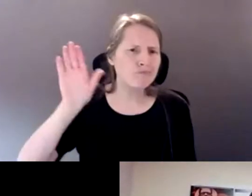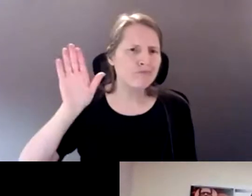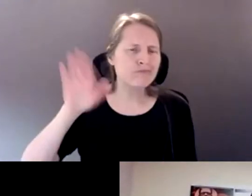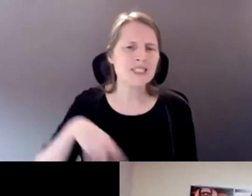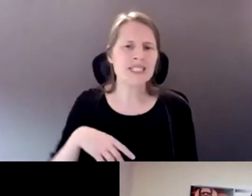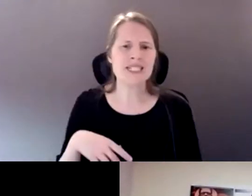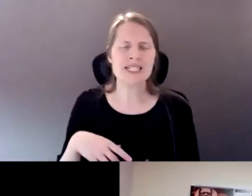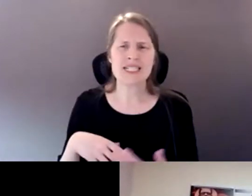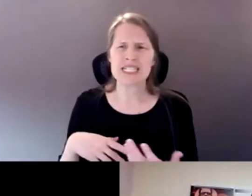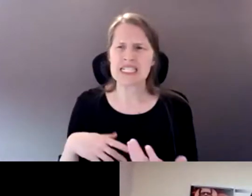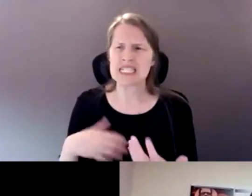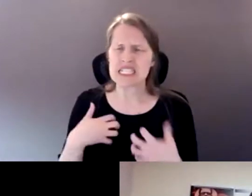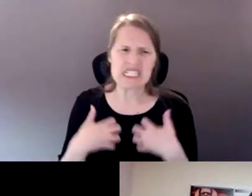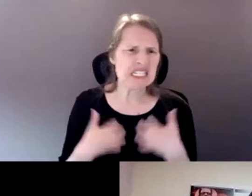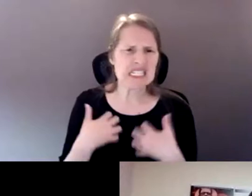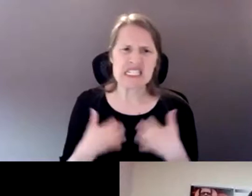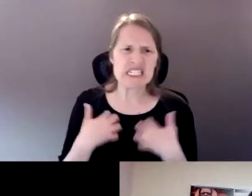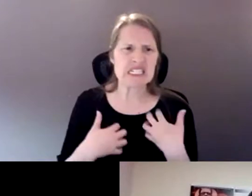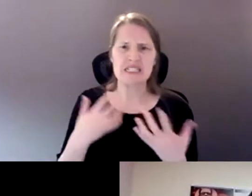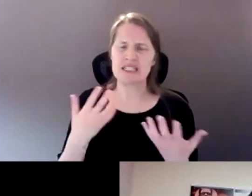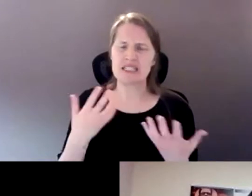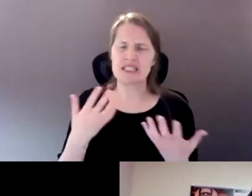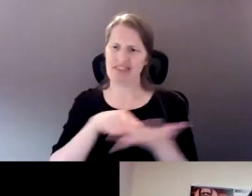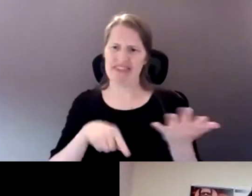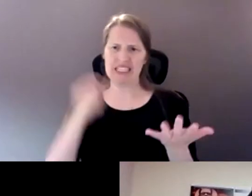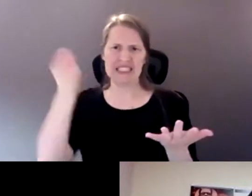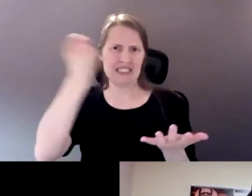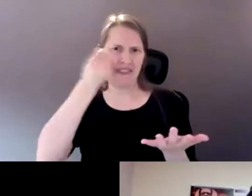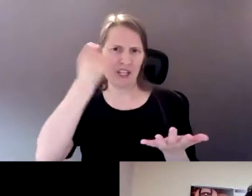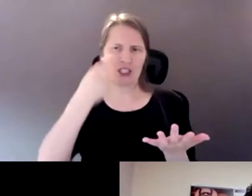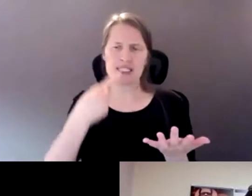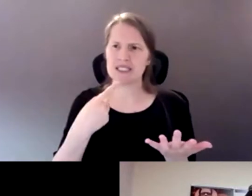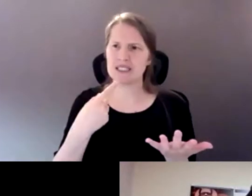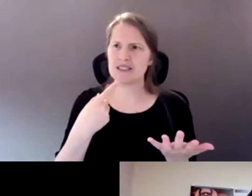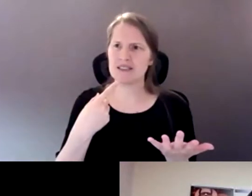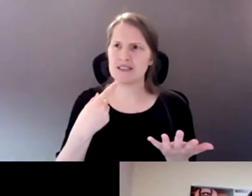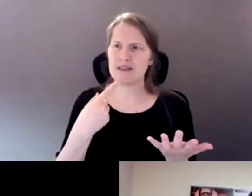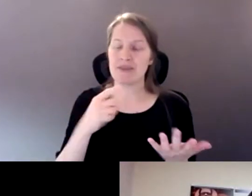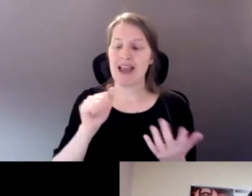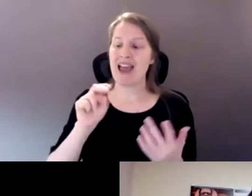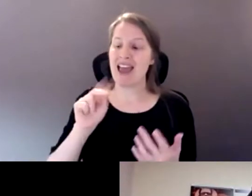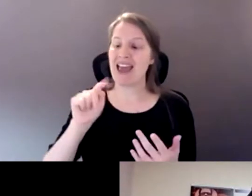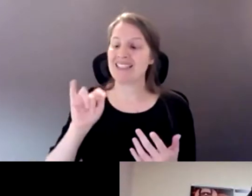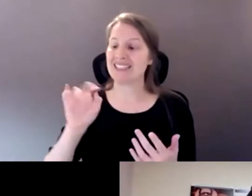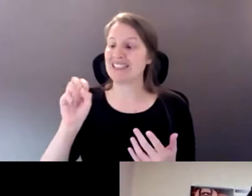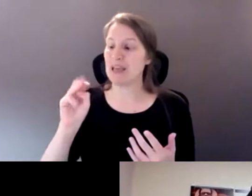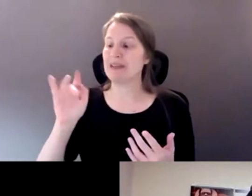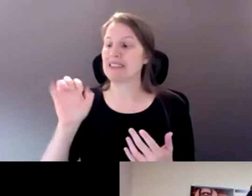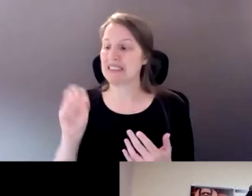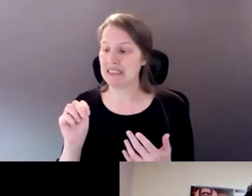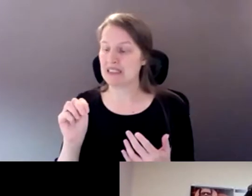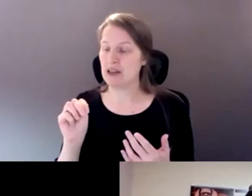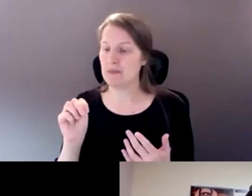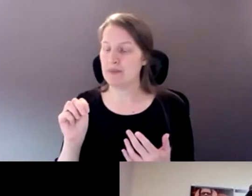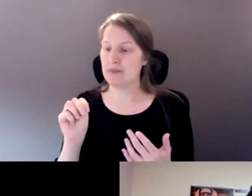lot of trouble with these theories that separate the notion of anti-Semitism from